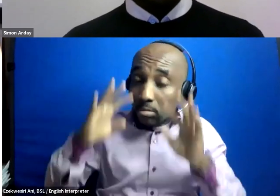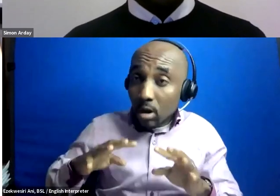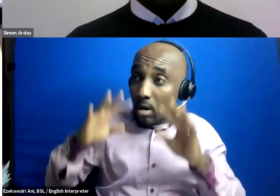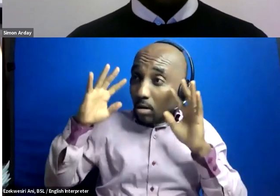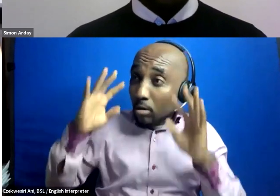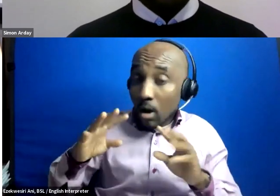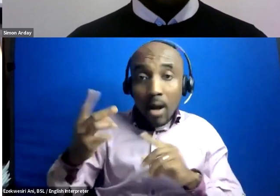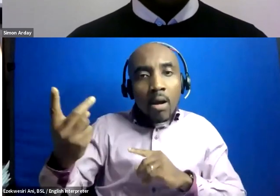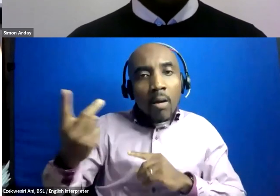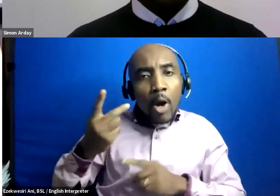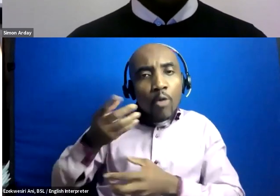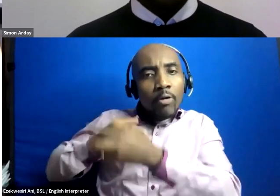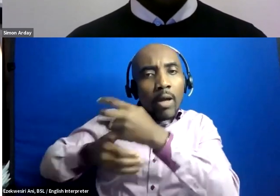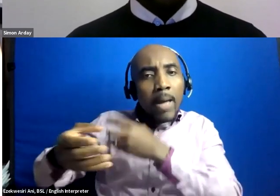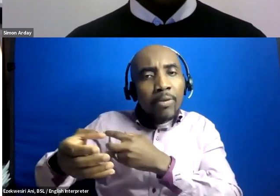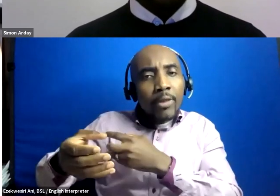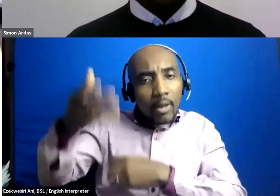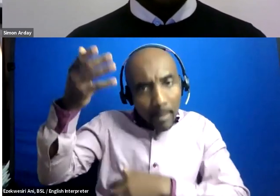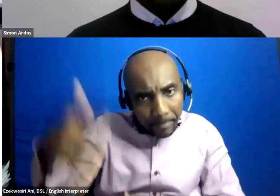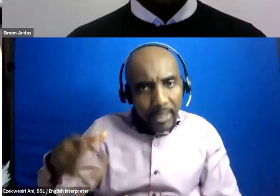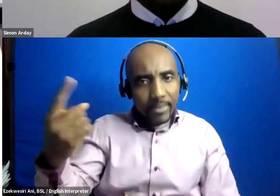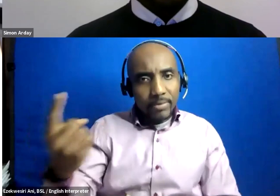Because we've both been there. They experienced it,